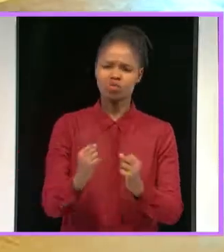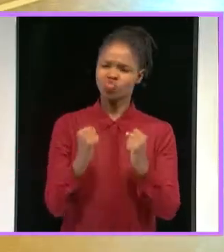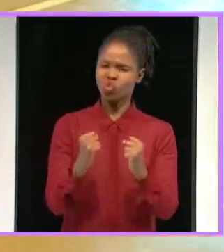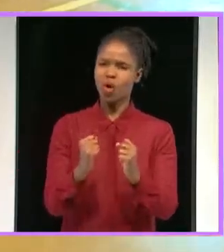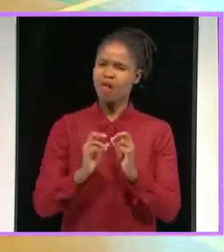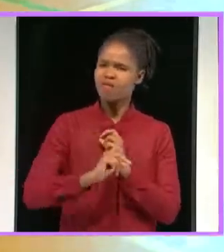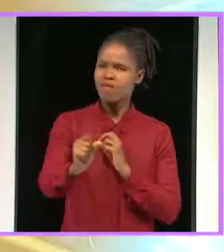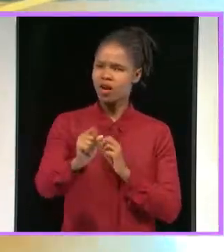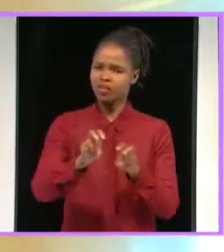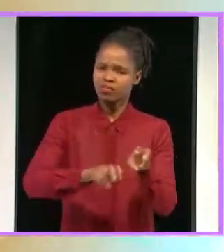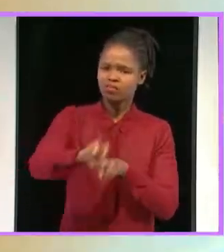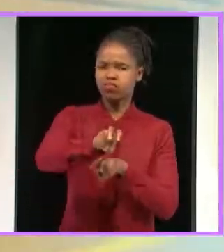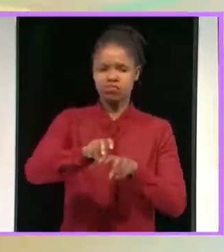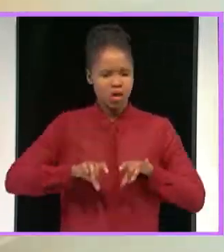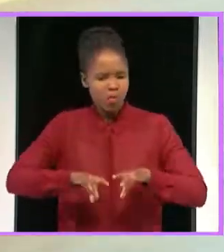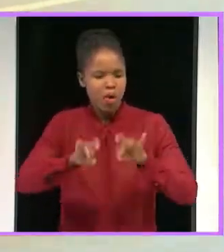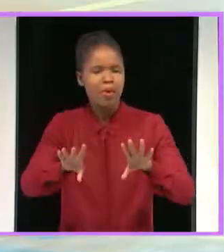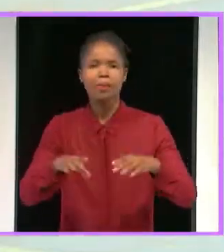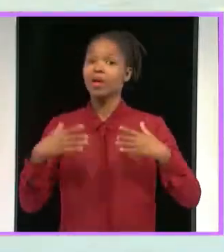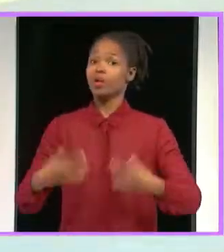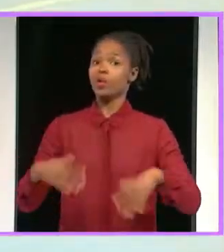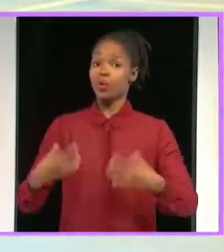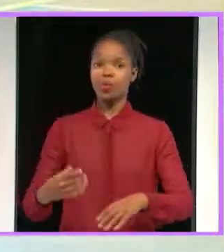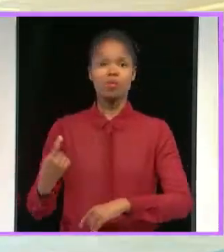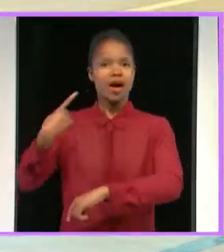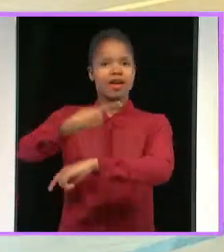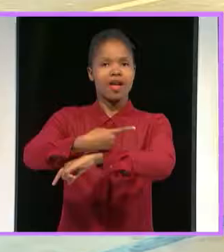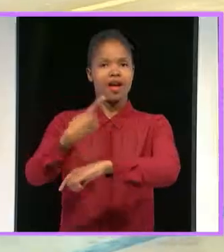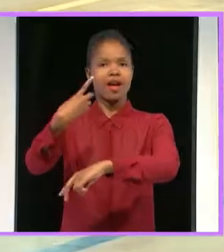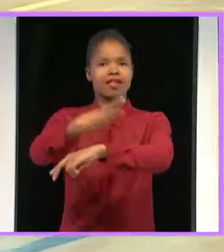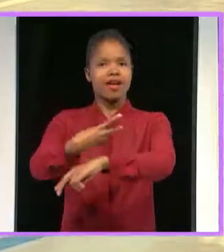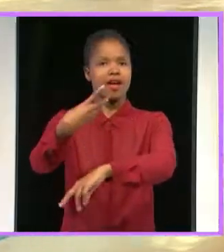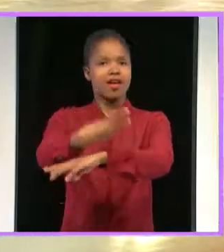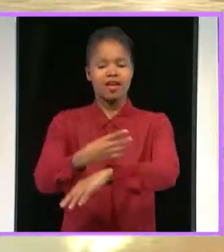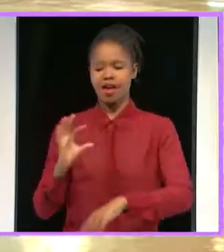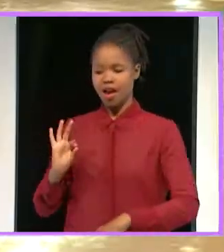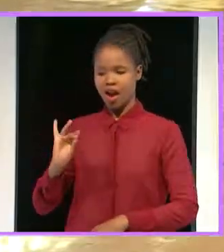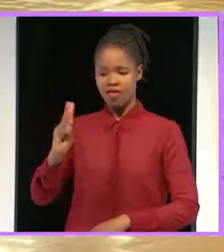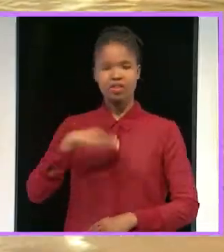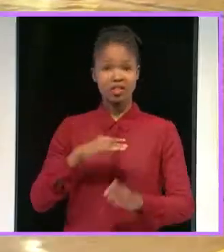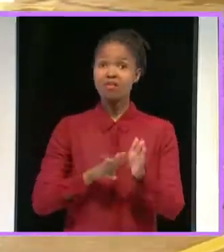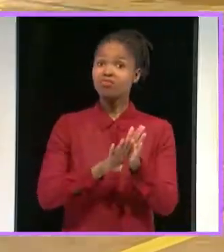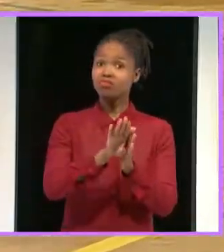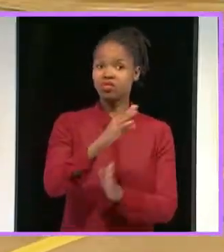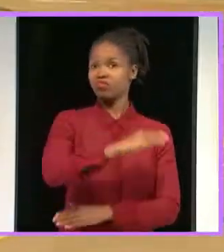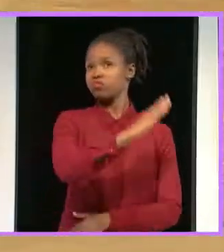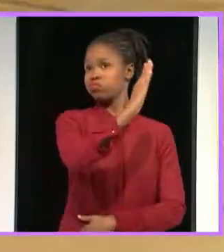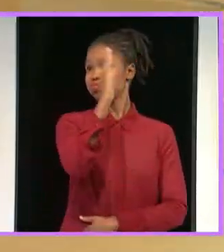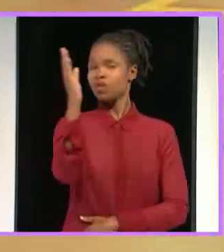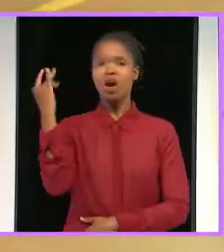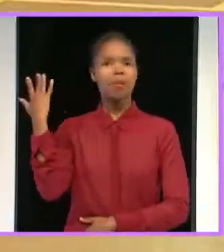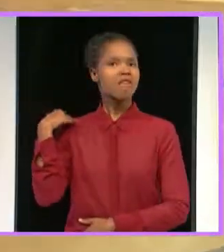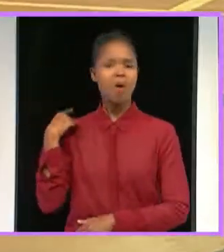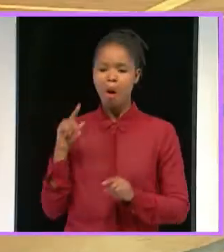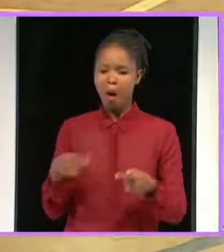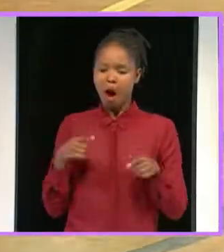going, and it helps them in their day-to-day living as well, doing transfers, being able to push their own chairs, you know,